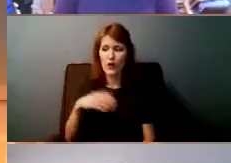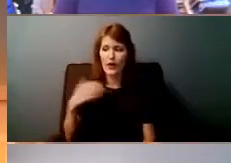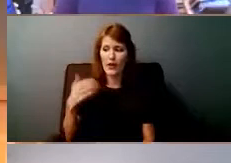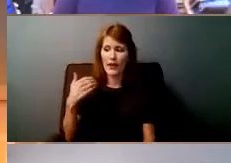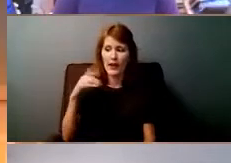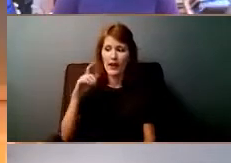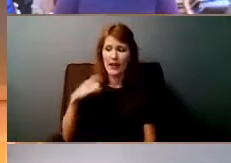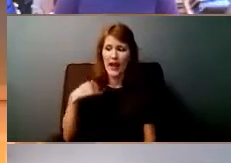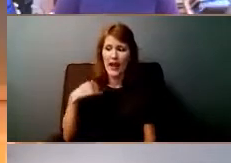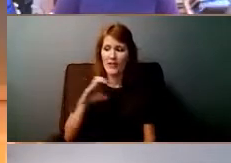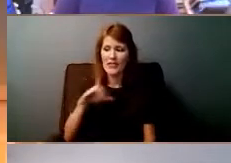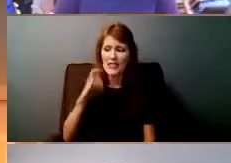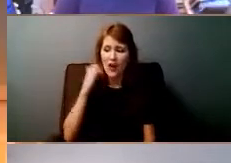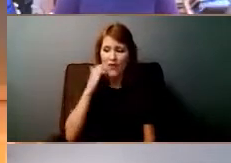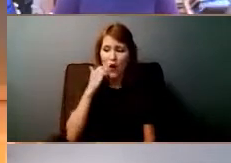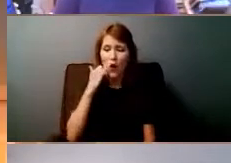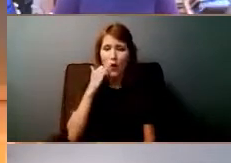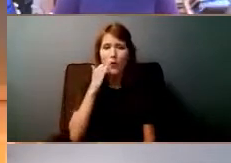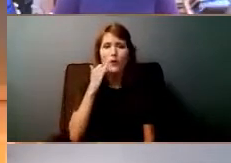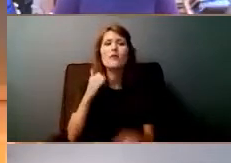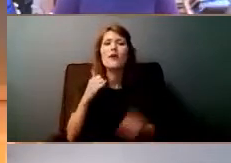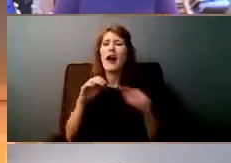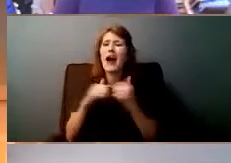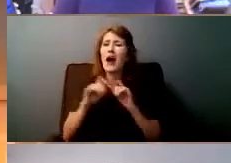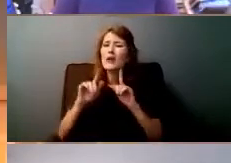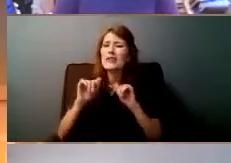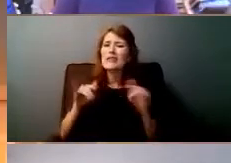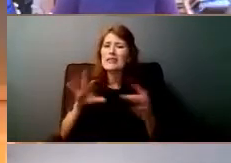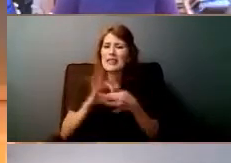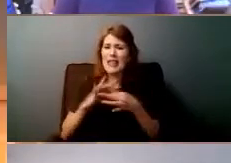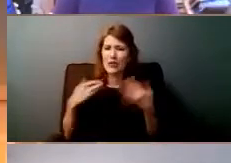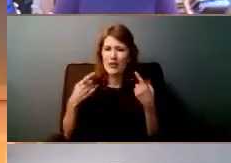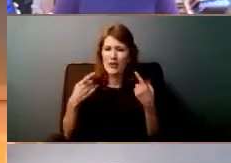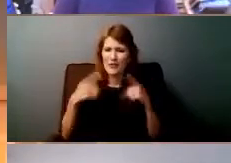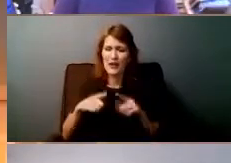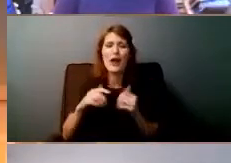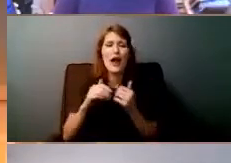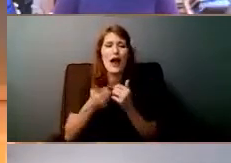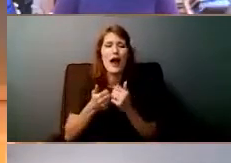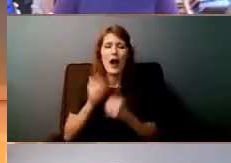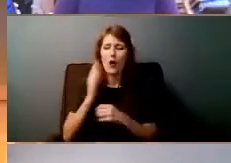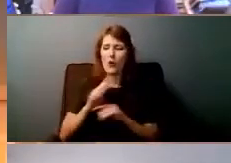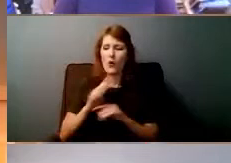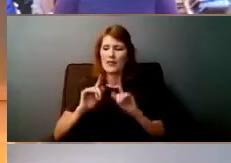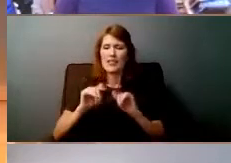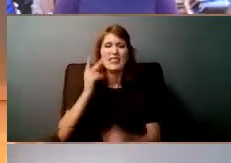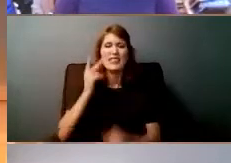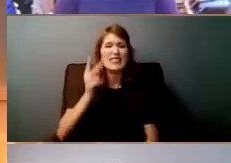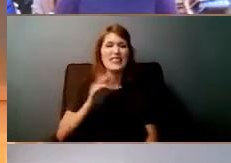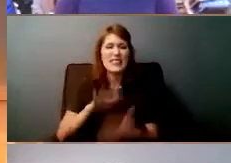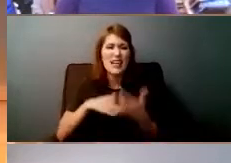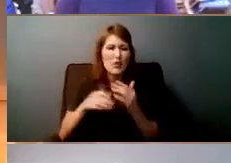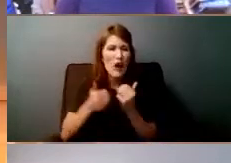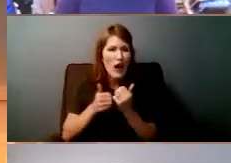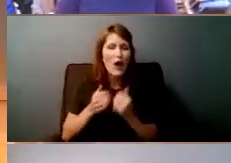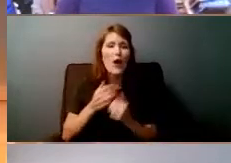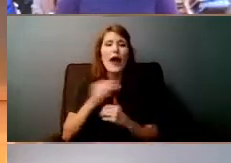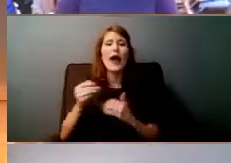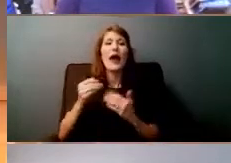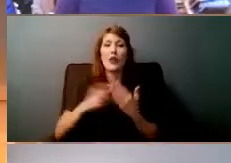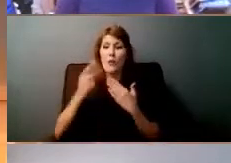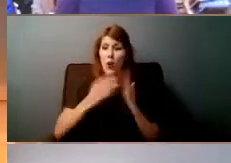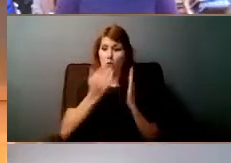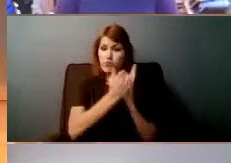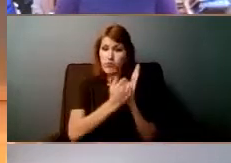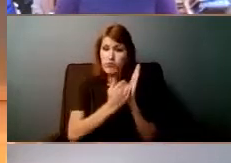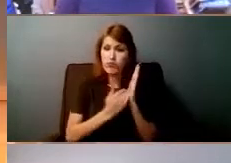How do the attendees connect to the event? Next, how will the attendees see the schedule and the program of events? Do they have to have Zoom